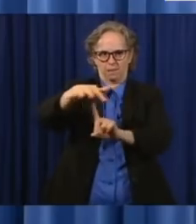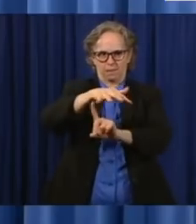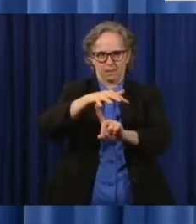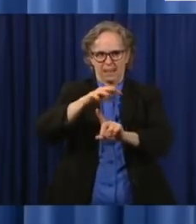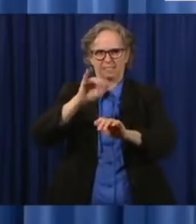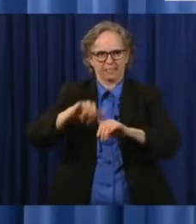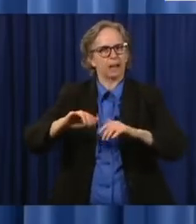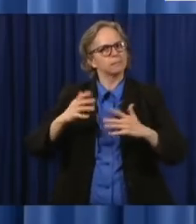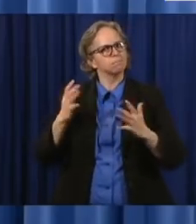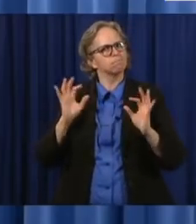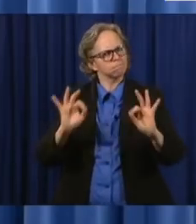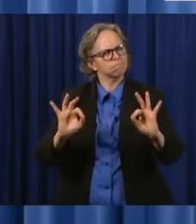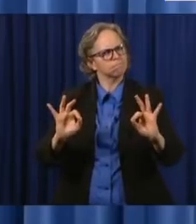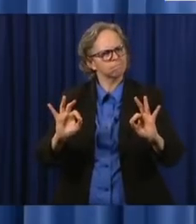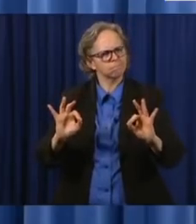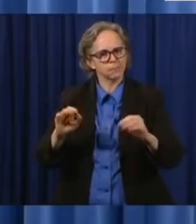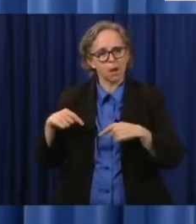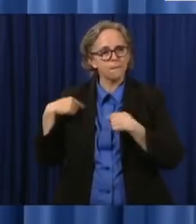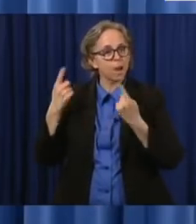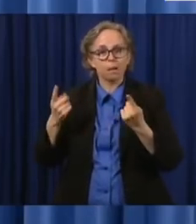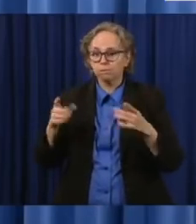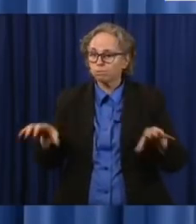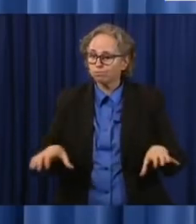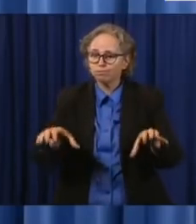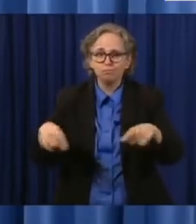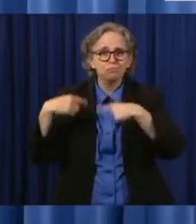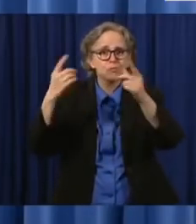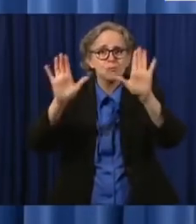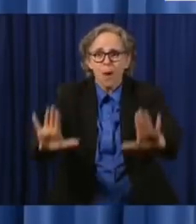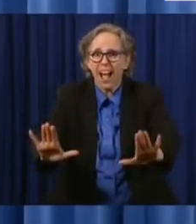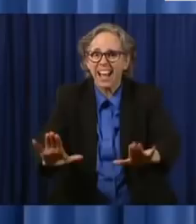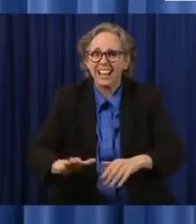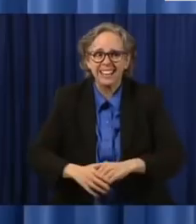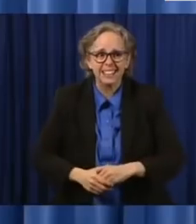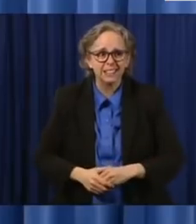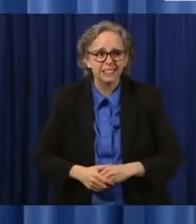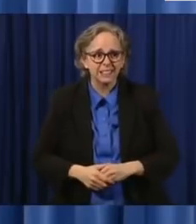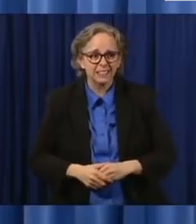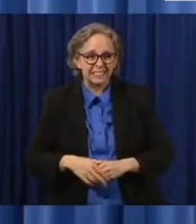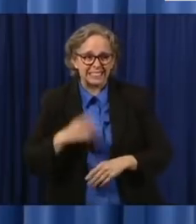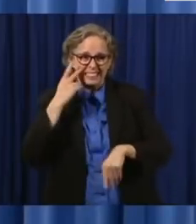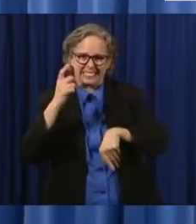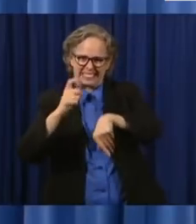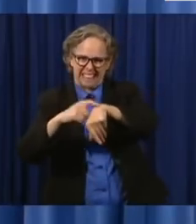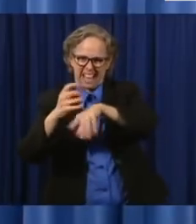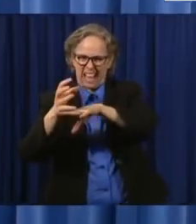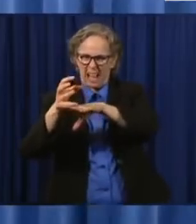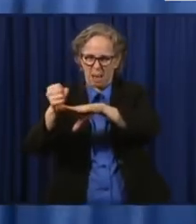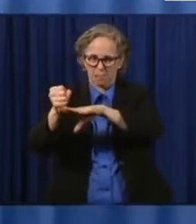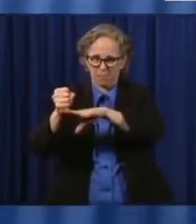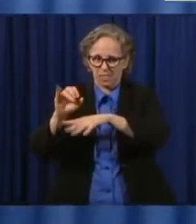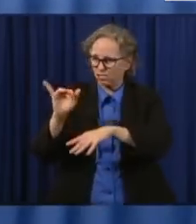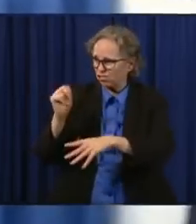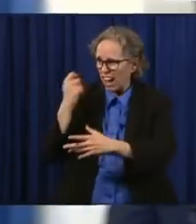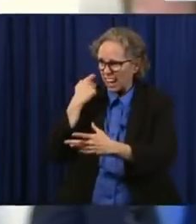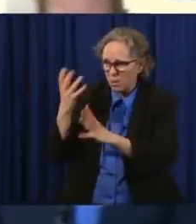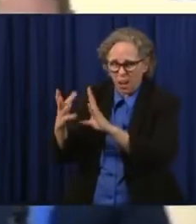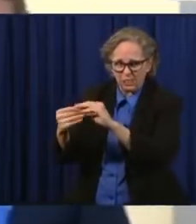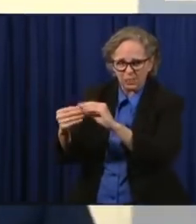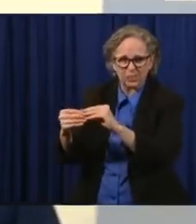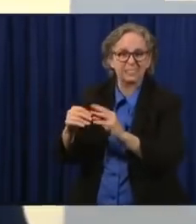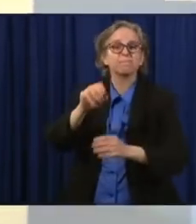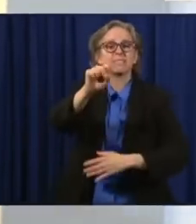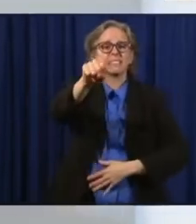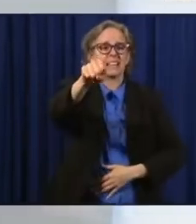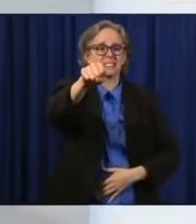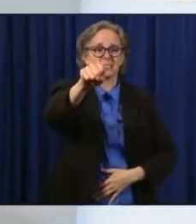great, great job. I'm getting the sign from Eric. We need to go. John, 30 seconds. Yeah, quick. quickly. Andy, to help you out